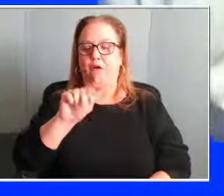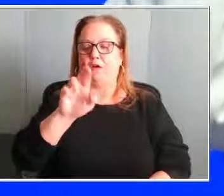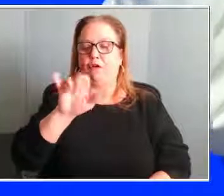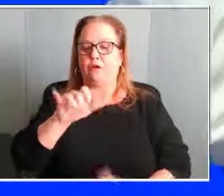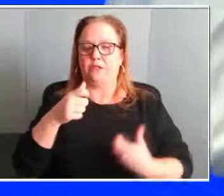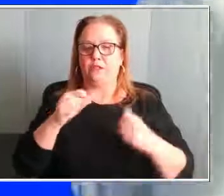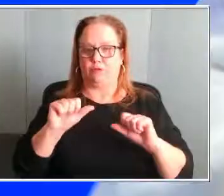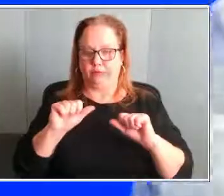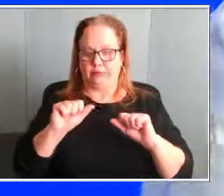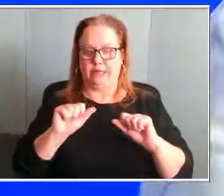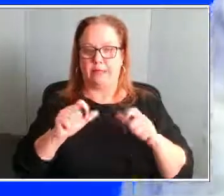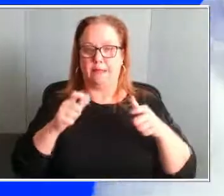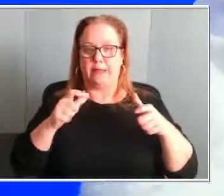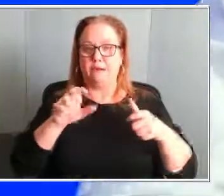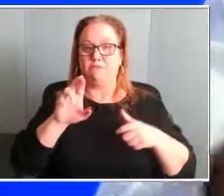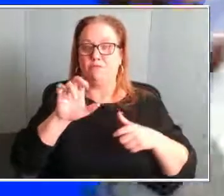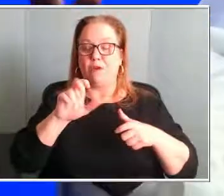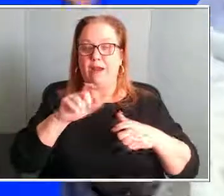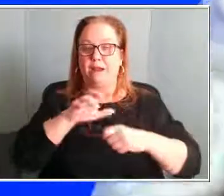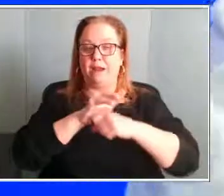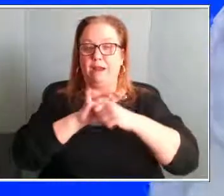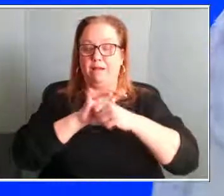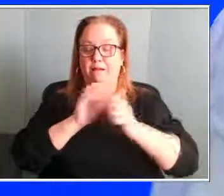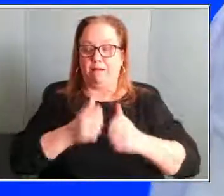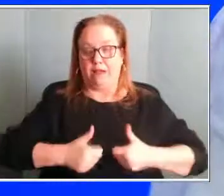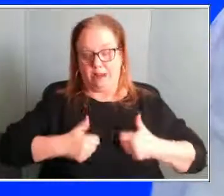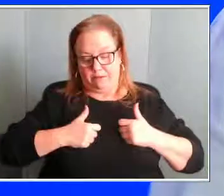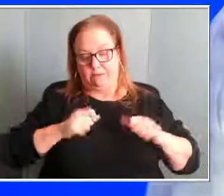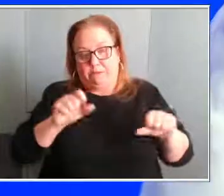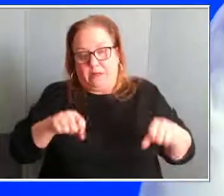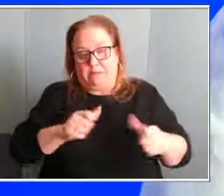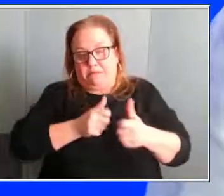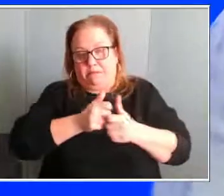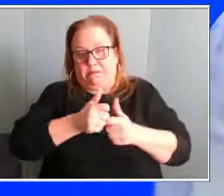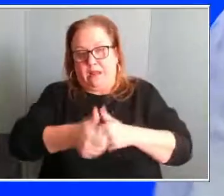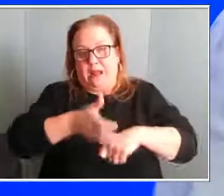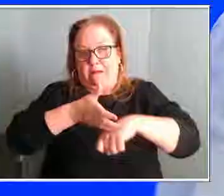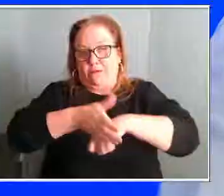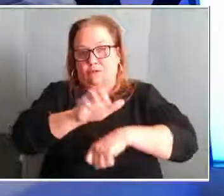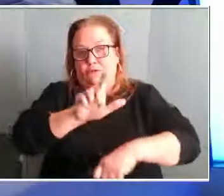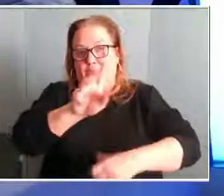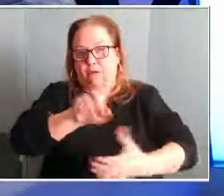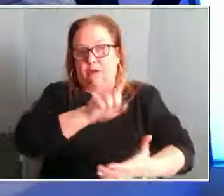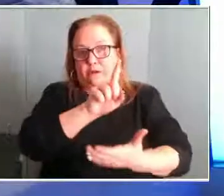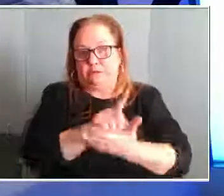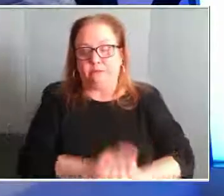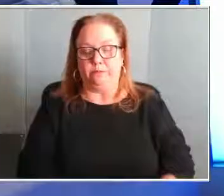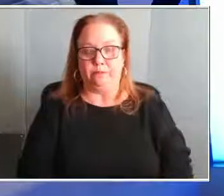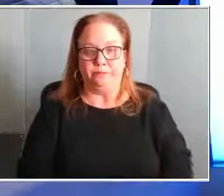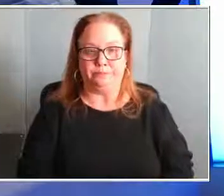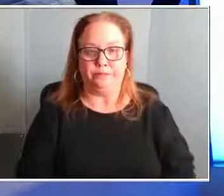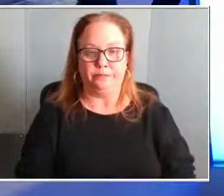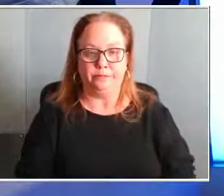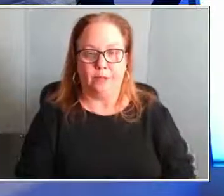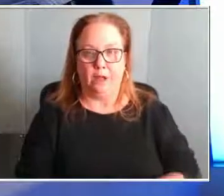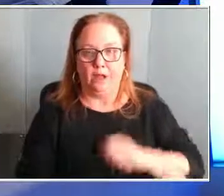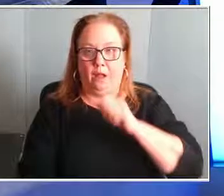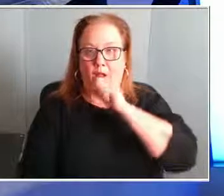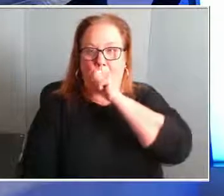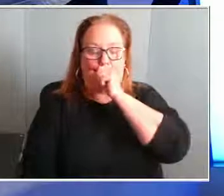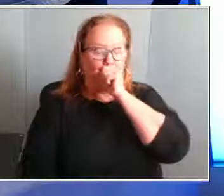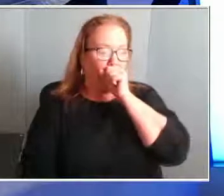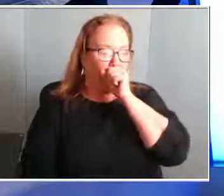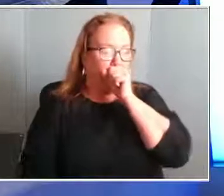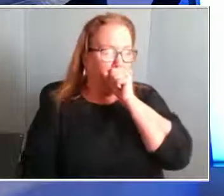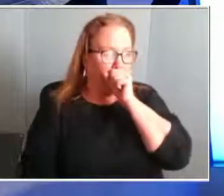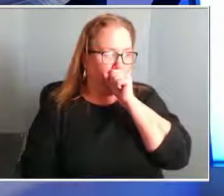part of the brain alive, then you potentially could go past 24 hours. You know, this is a remarkable story,